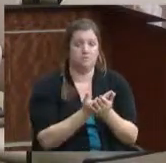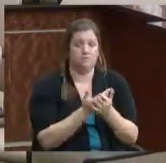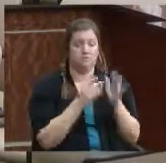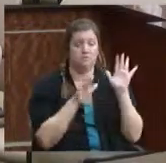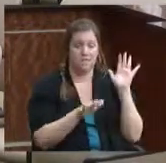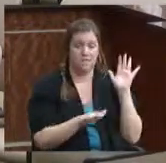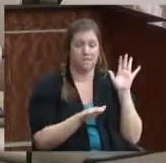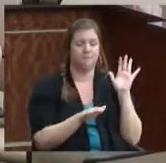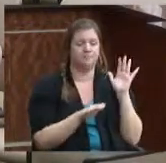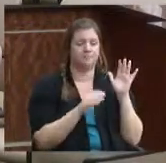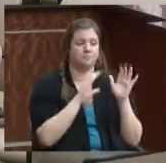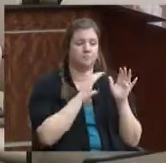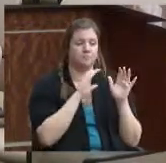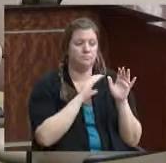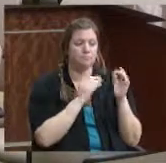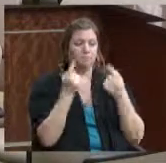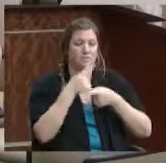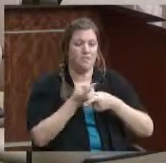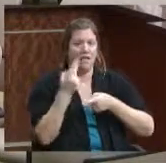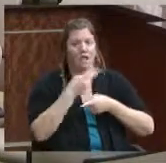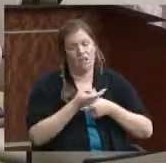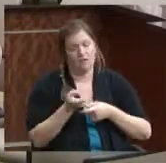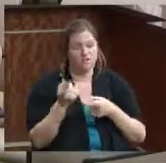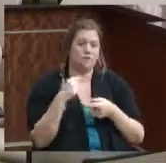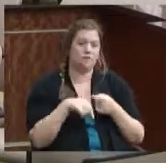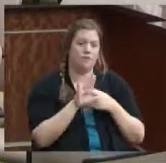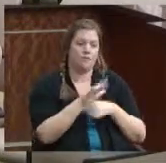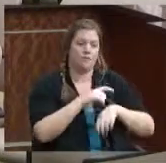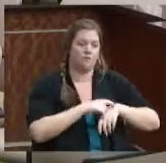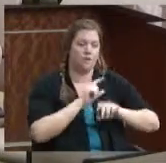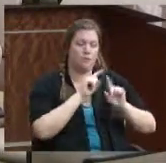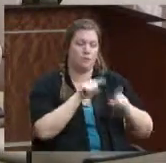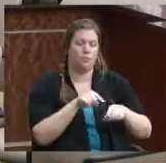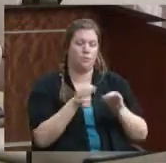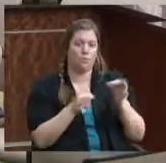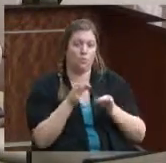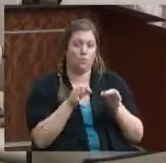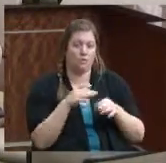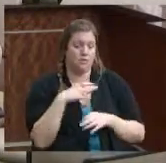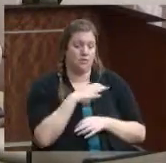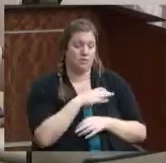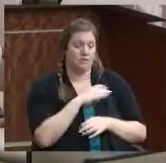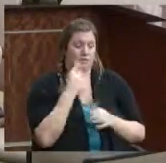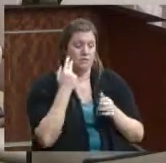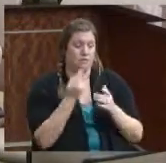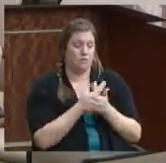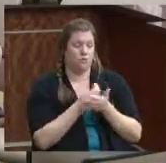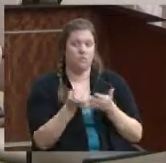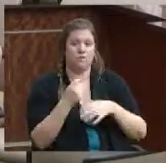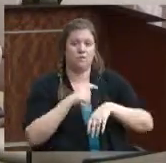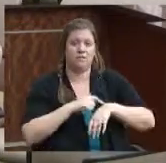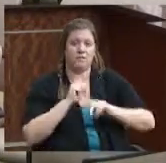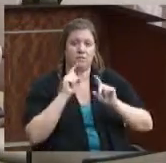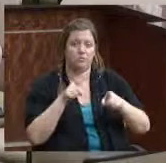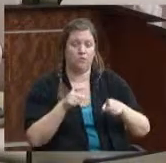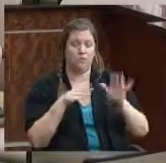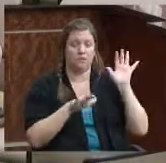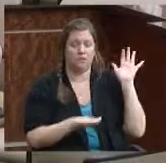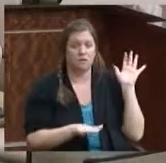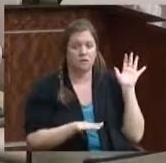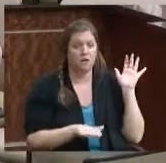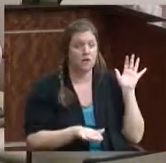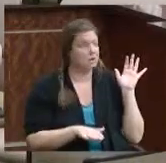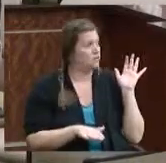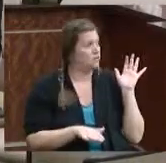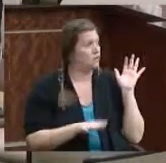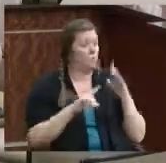officers coming in after a day's worth of work on their time to go to court. Citizen had to lose time from his job to come and testify. And